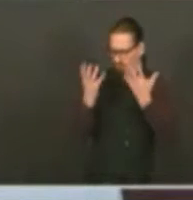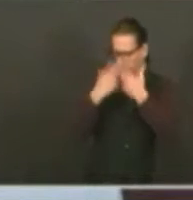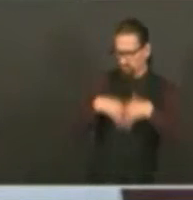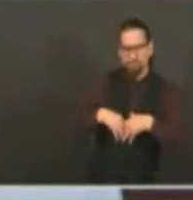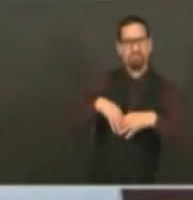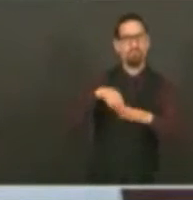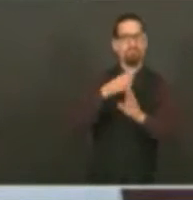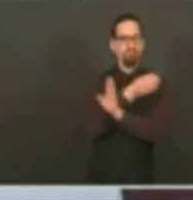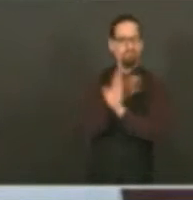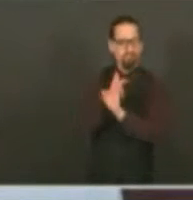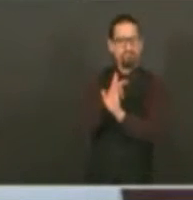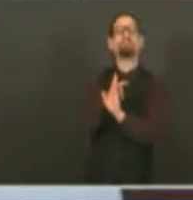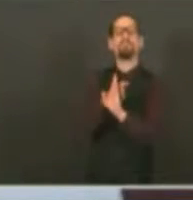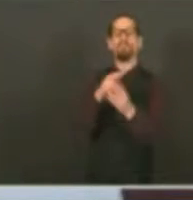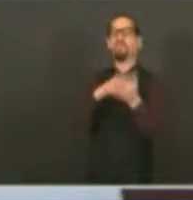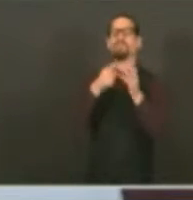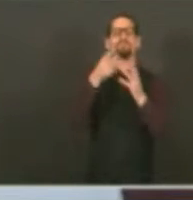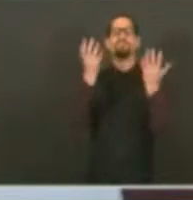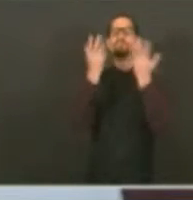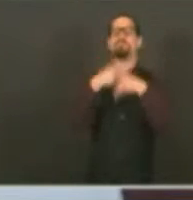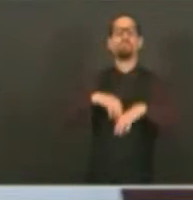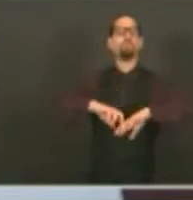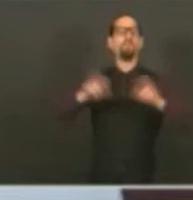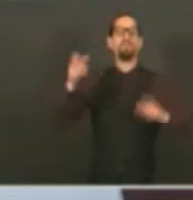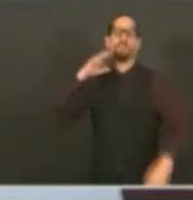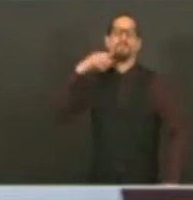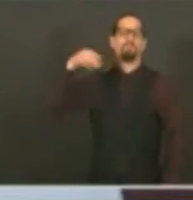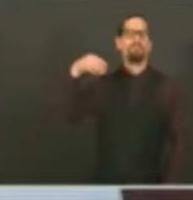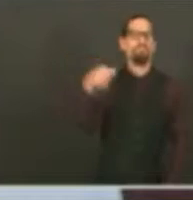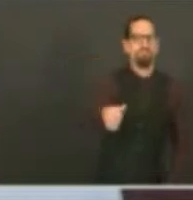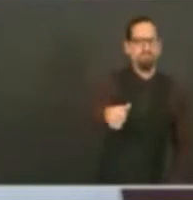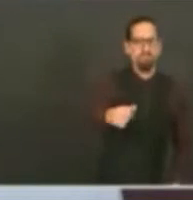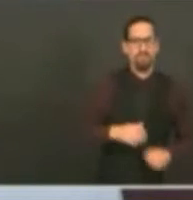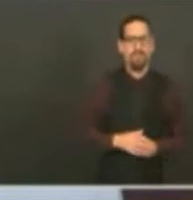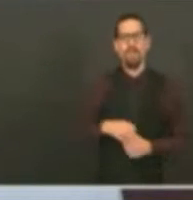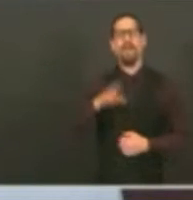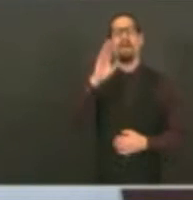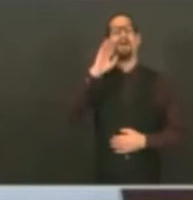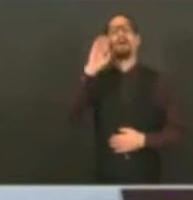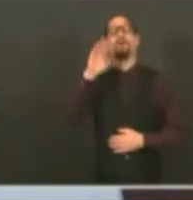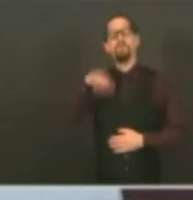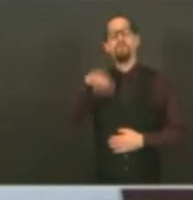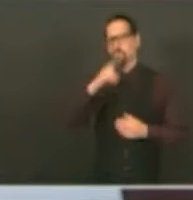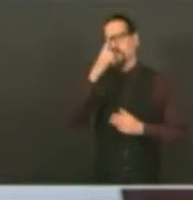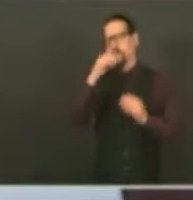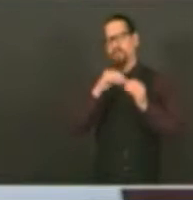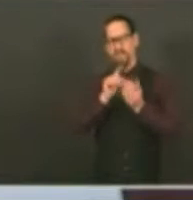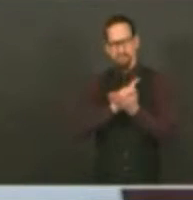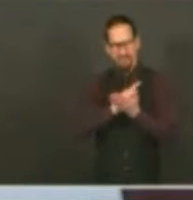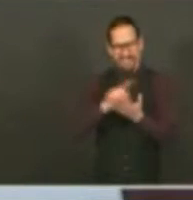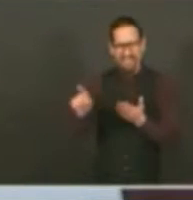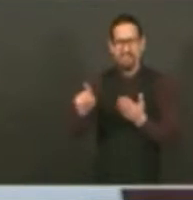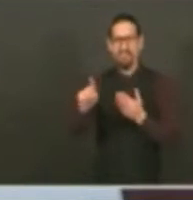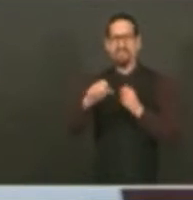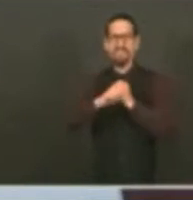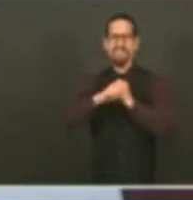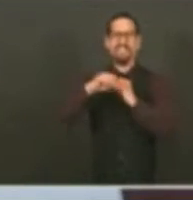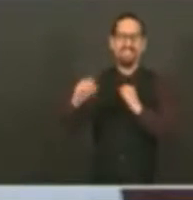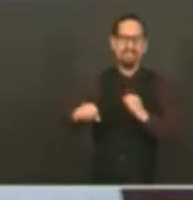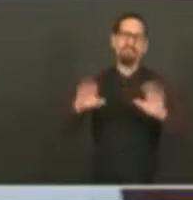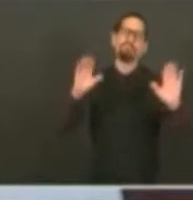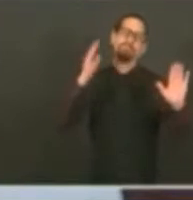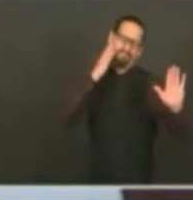So although I know this is brutal to extend the pause for 1 more week, I'm also extending